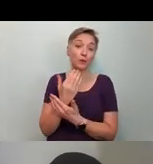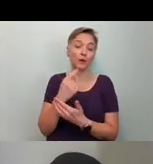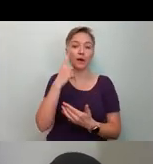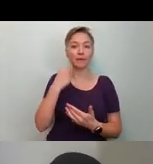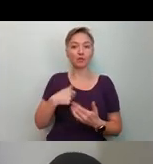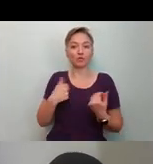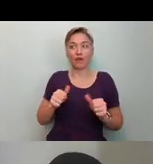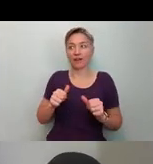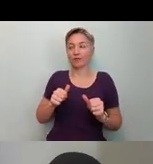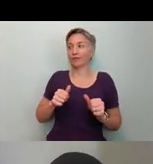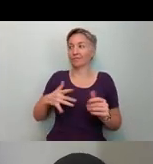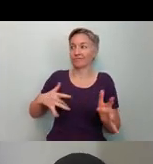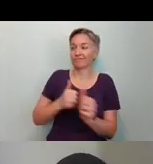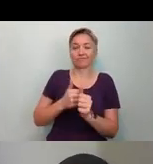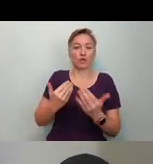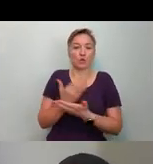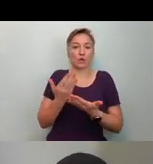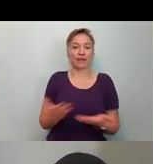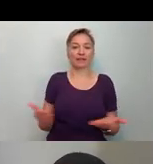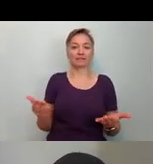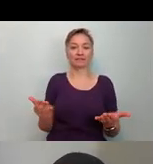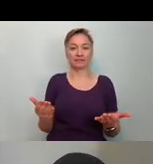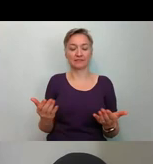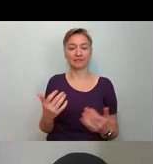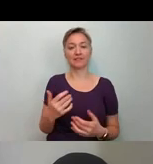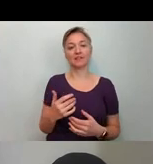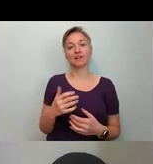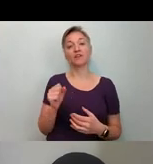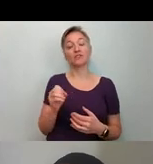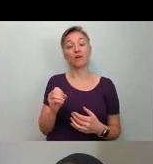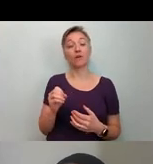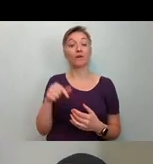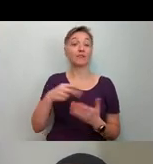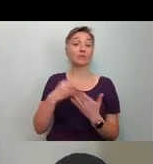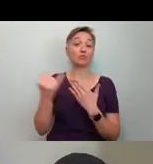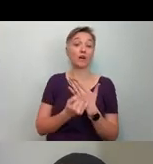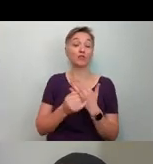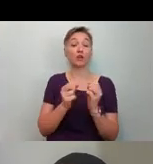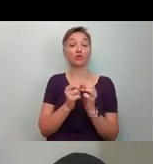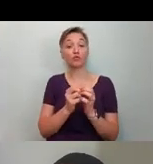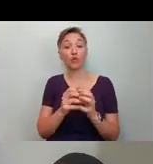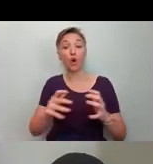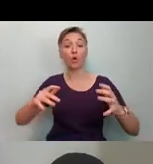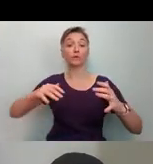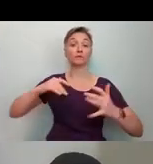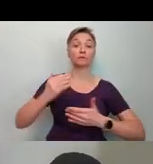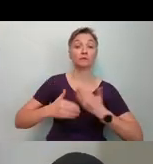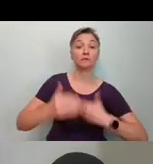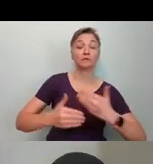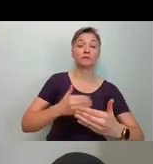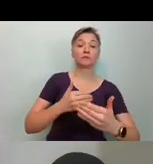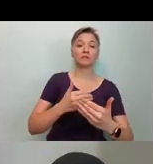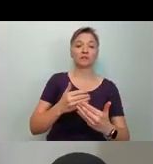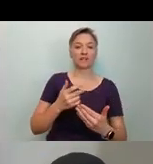new things here with our structure and with our program. And so as the project grows, and as the project rolls out, we continue to add